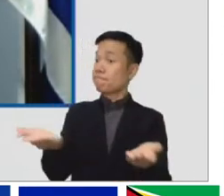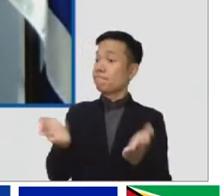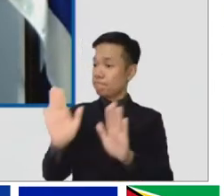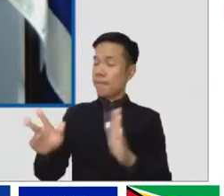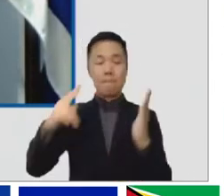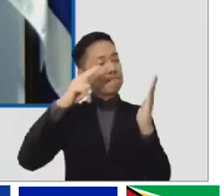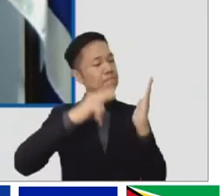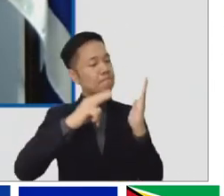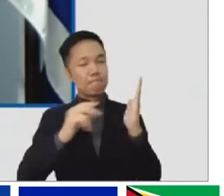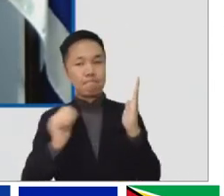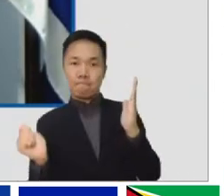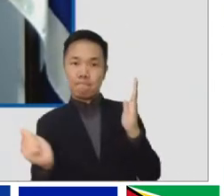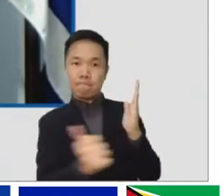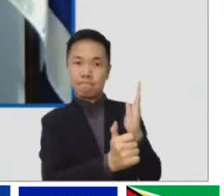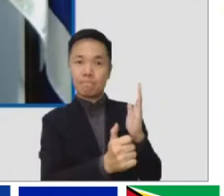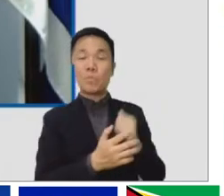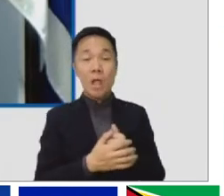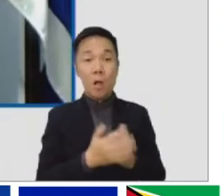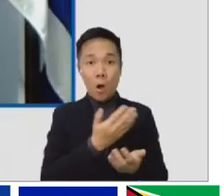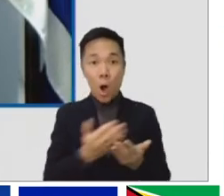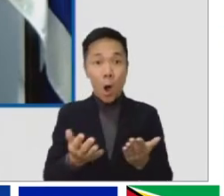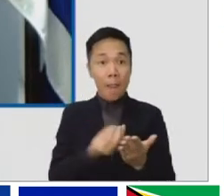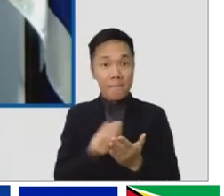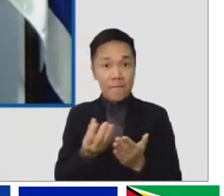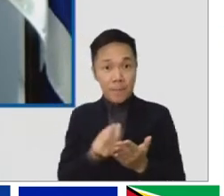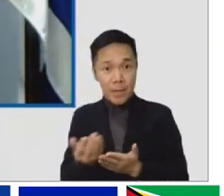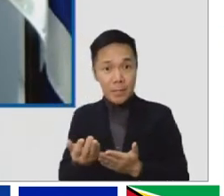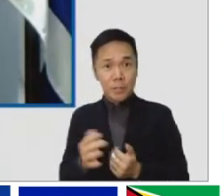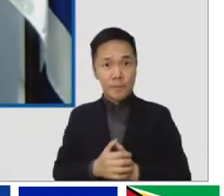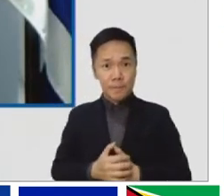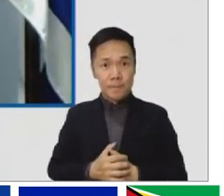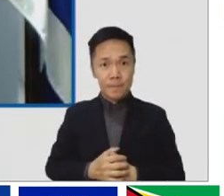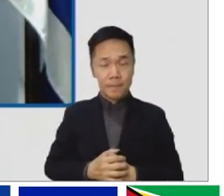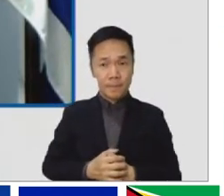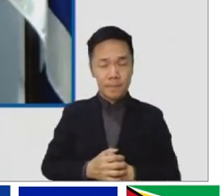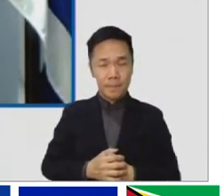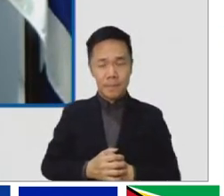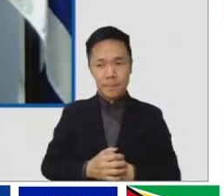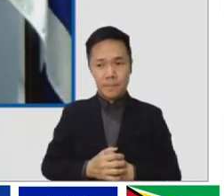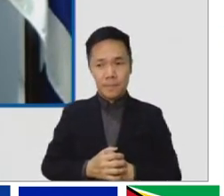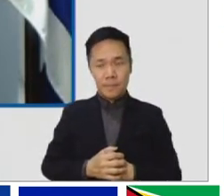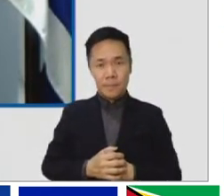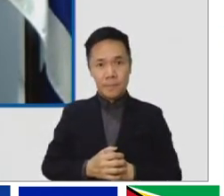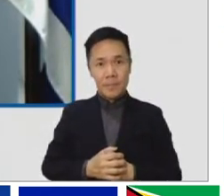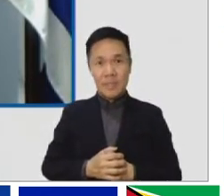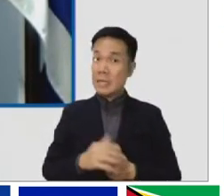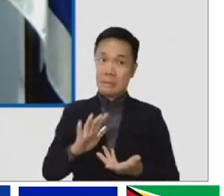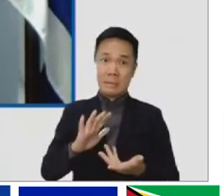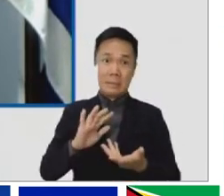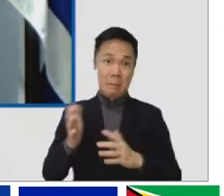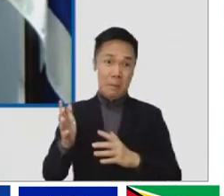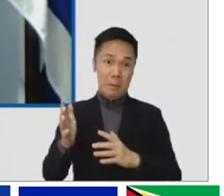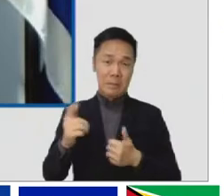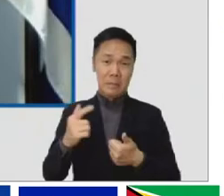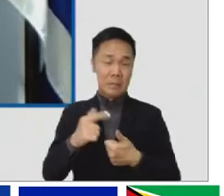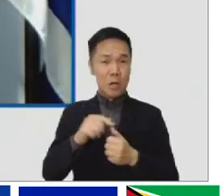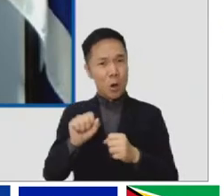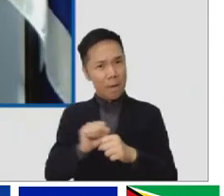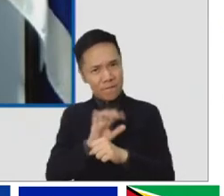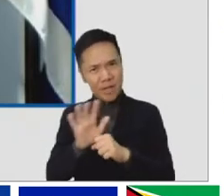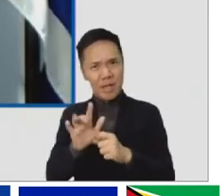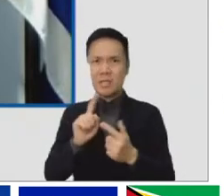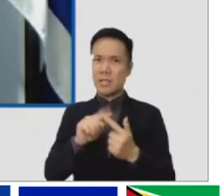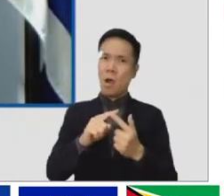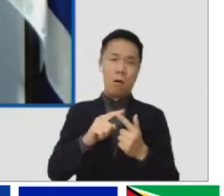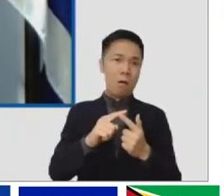of information in any kind of disaster, like COVID, wildfires, hurricanes,